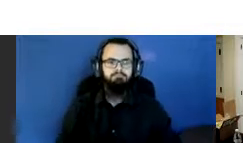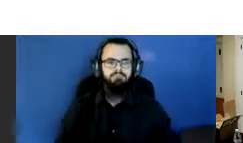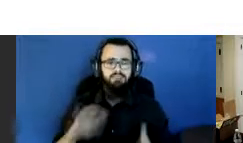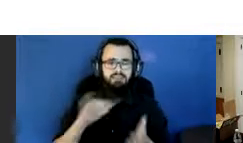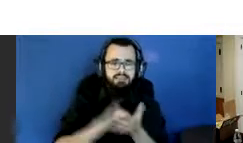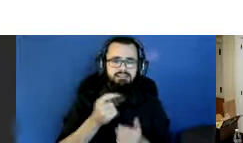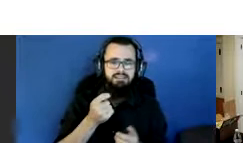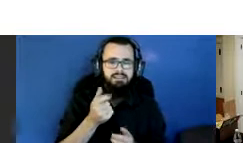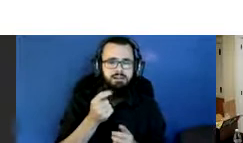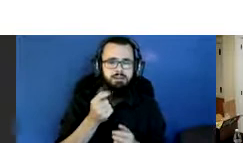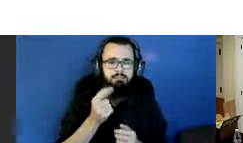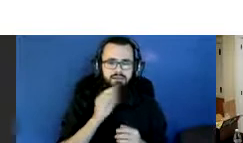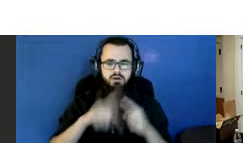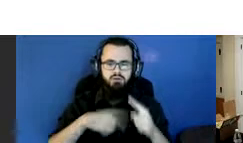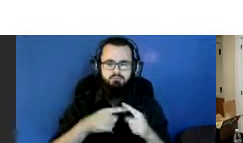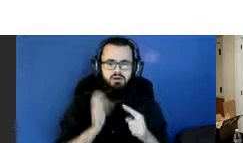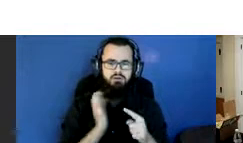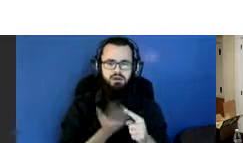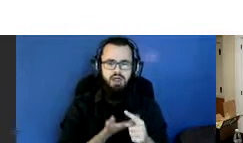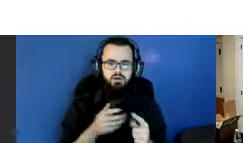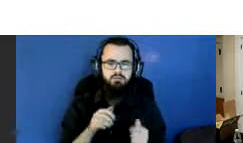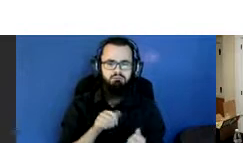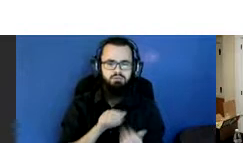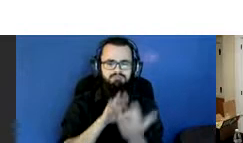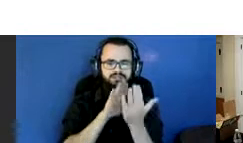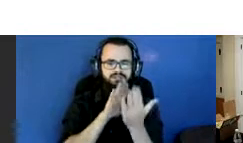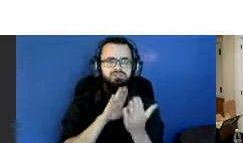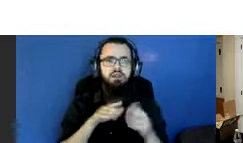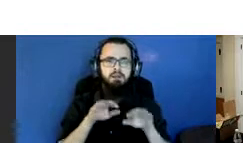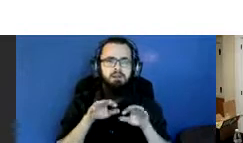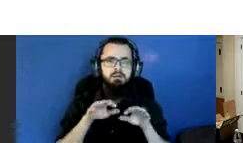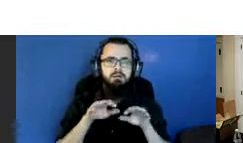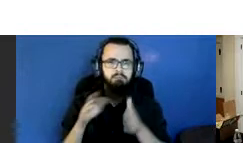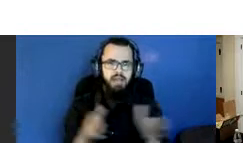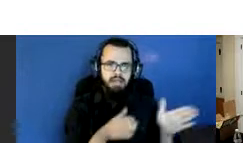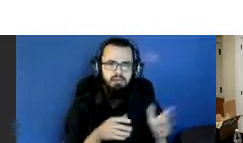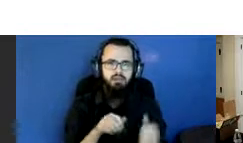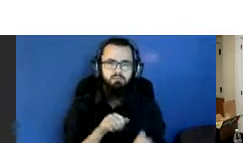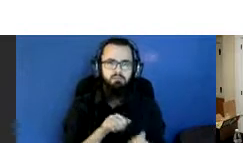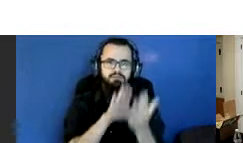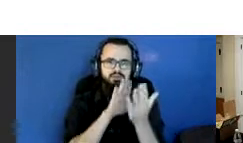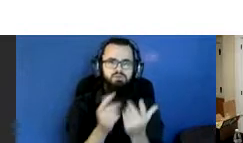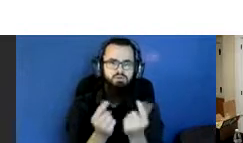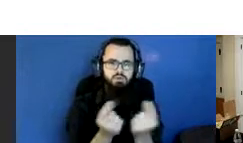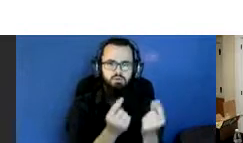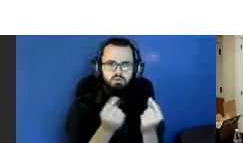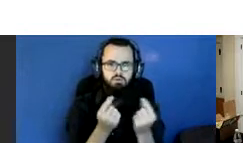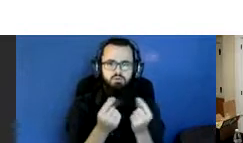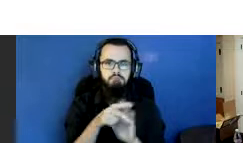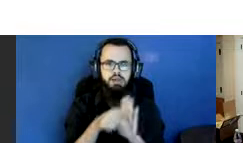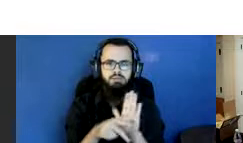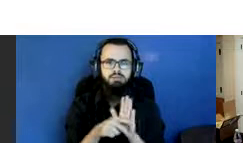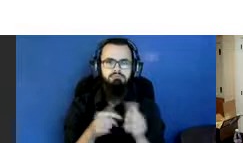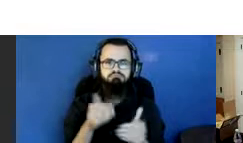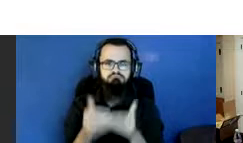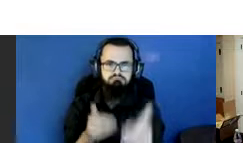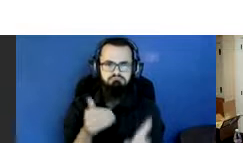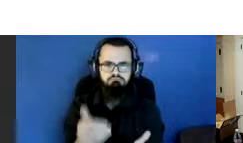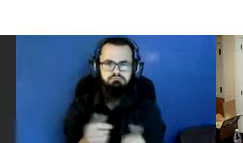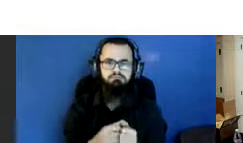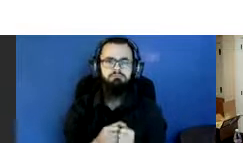our prevention planning and measures. Next up, we'll transition just a bit and talk a little